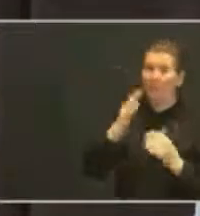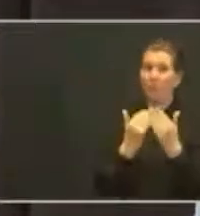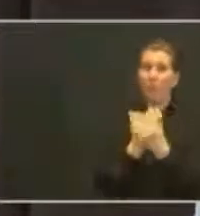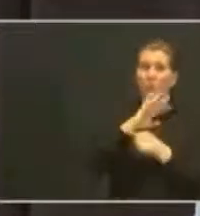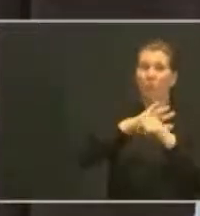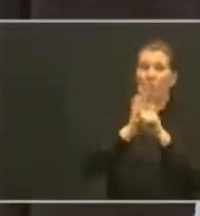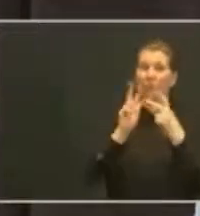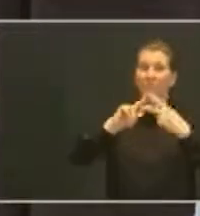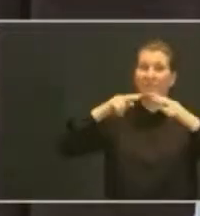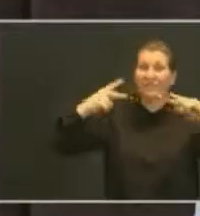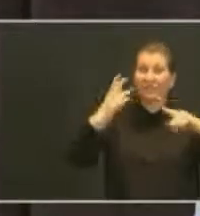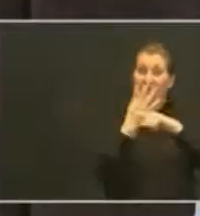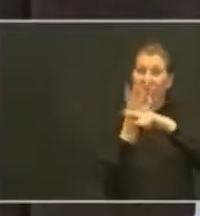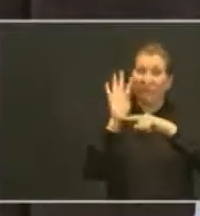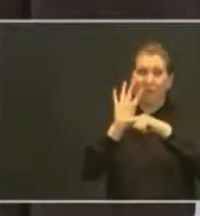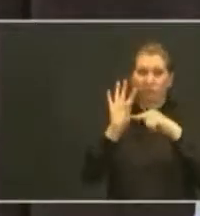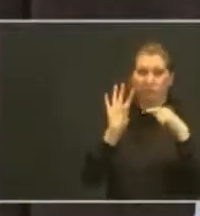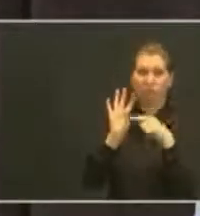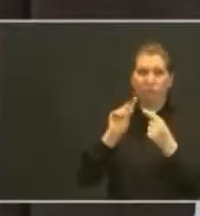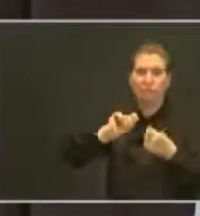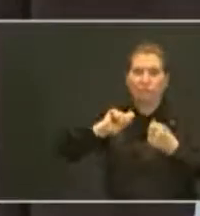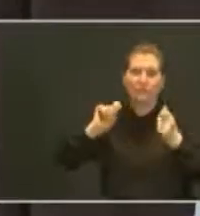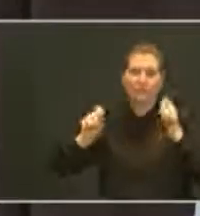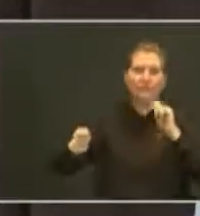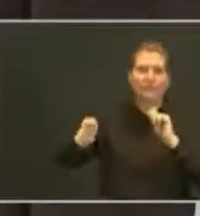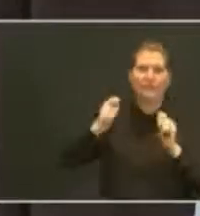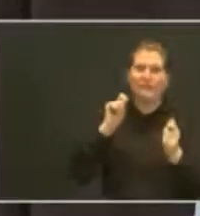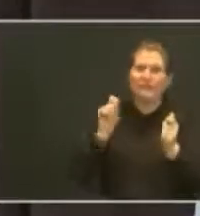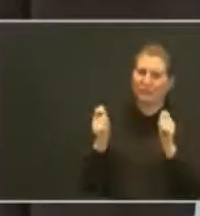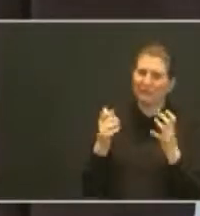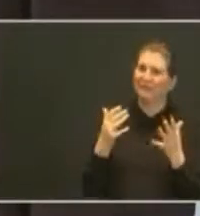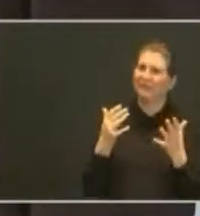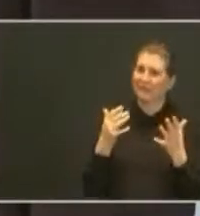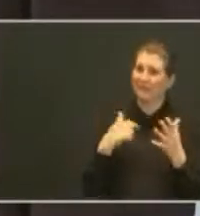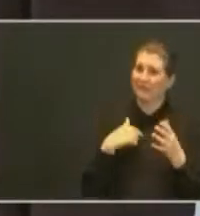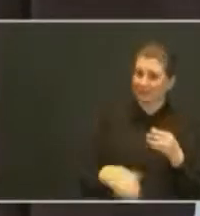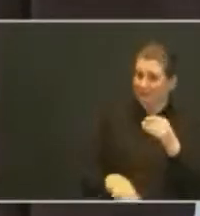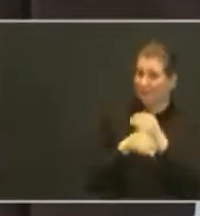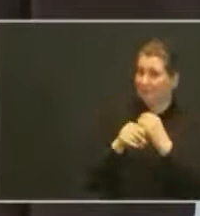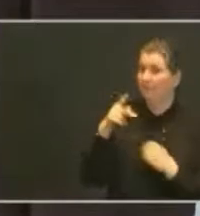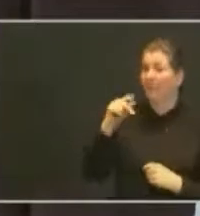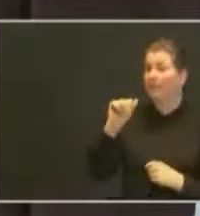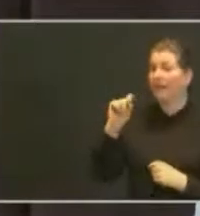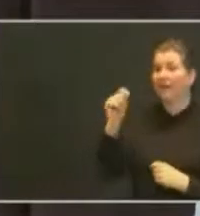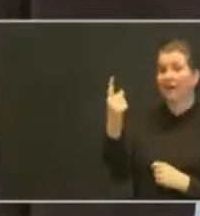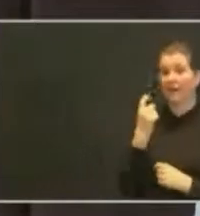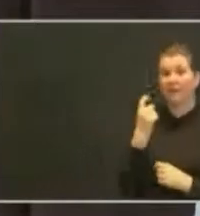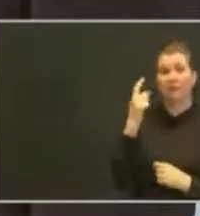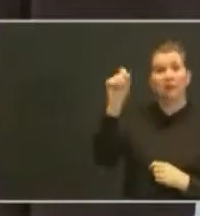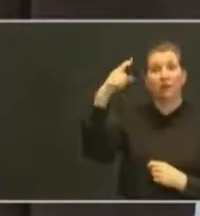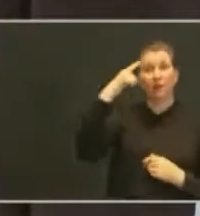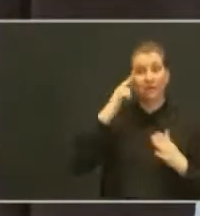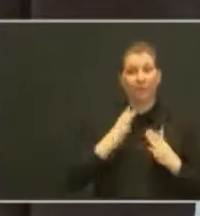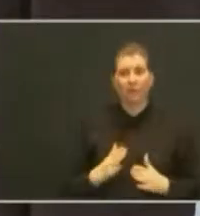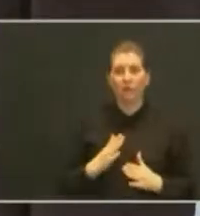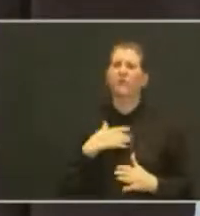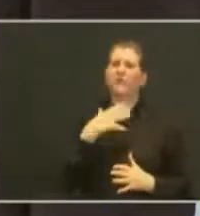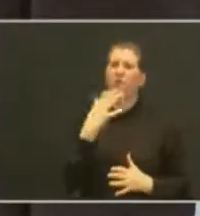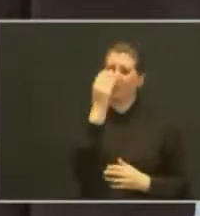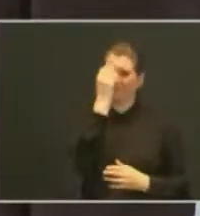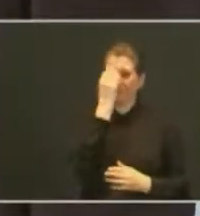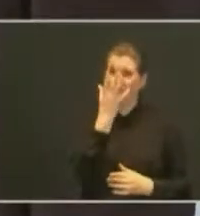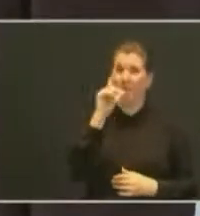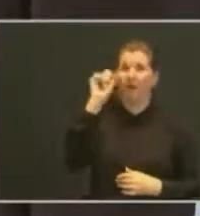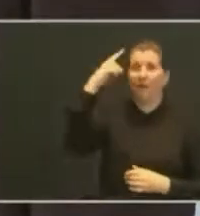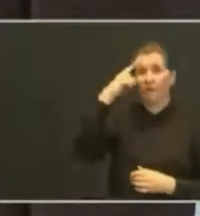about our governors. And I do want to add, on all of these points that I'm describing, Governor Raimondo is very much on the job